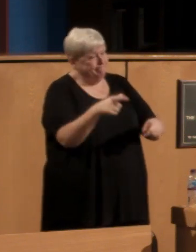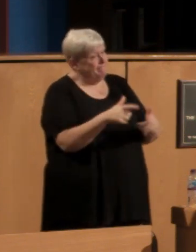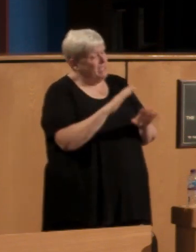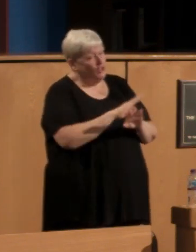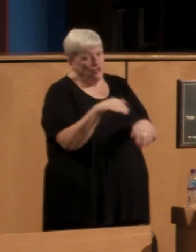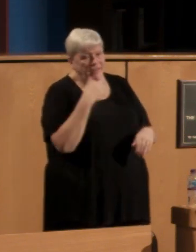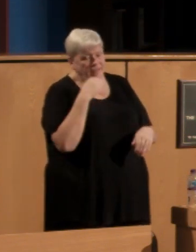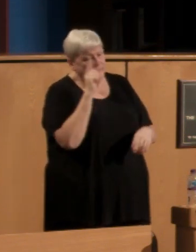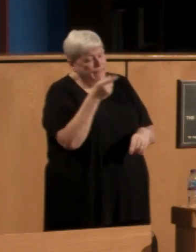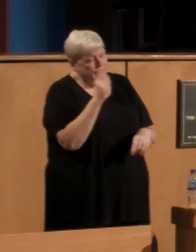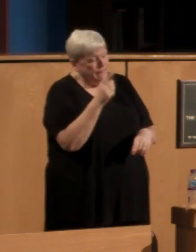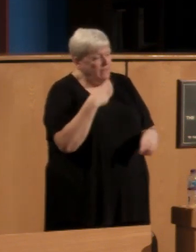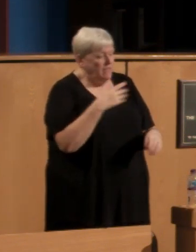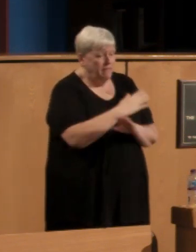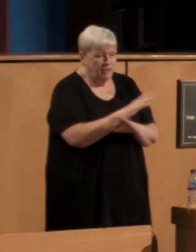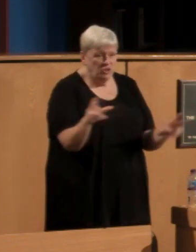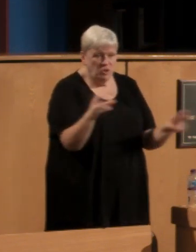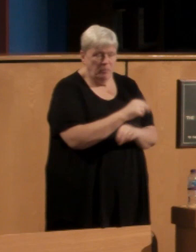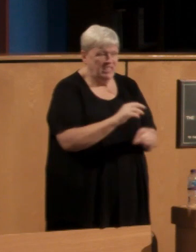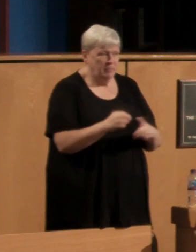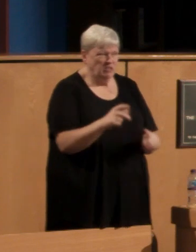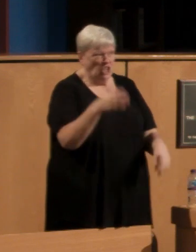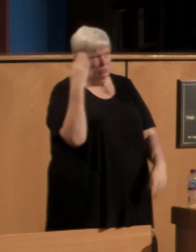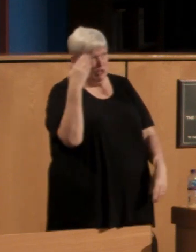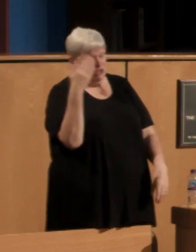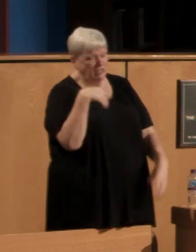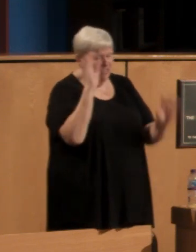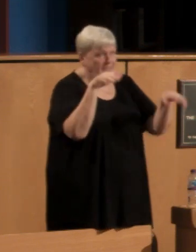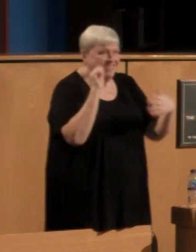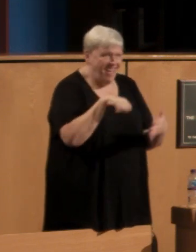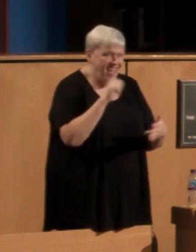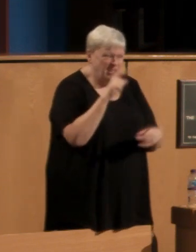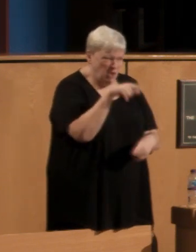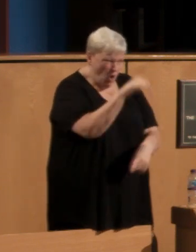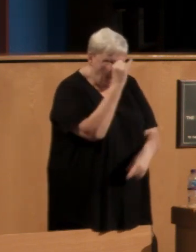if they don't miss the point, they're going to be like, oh, it's a bit preachy. Yes, I'm preaching that you're a